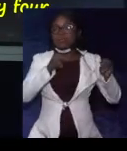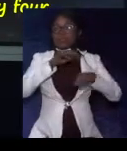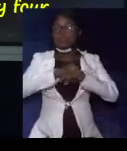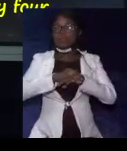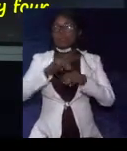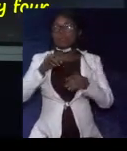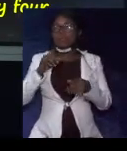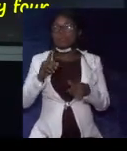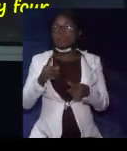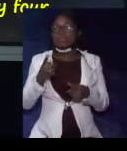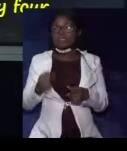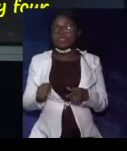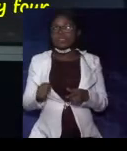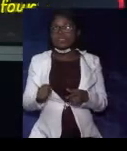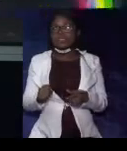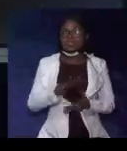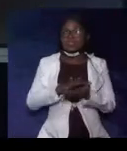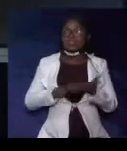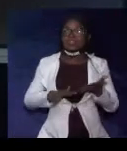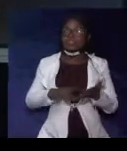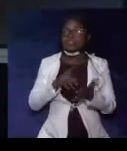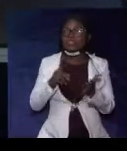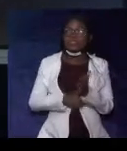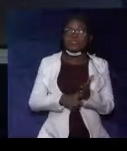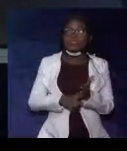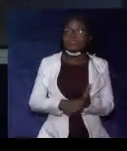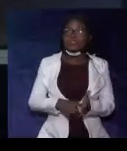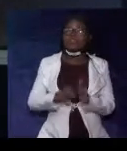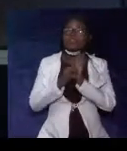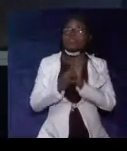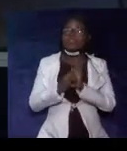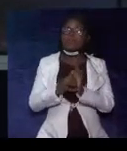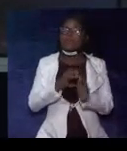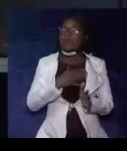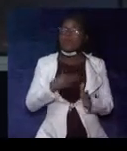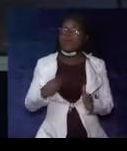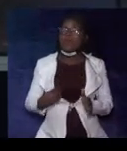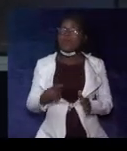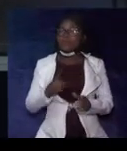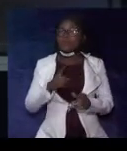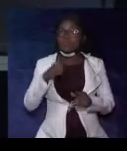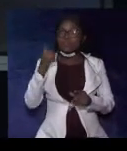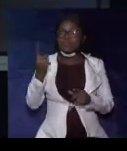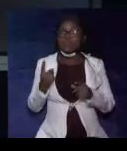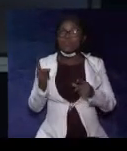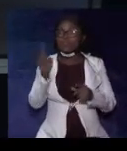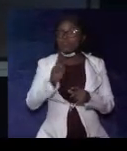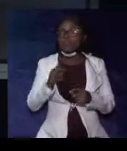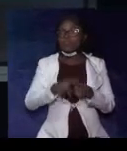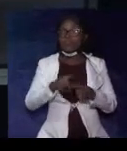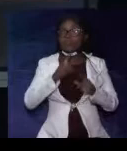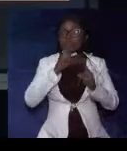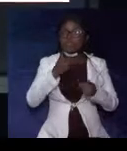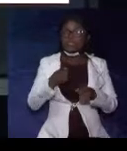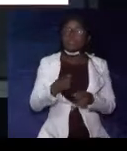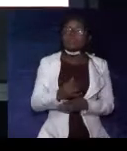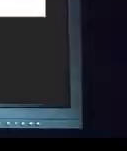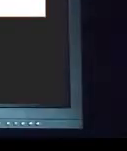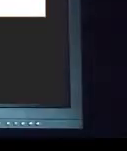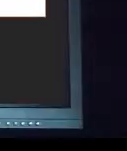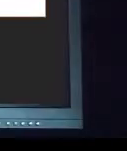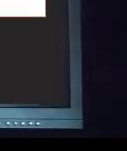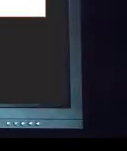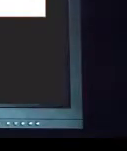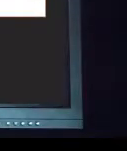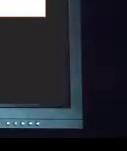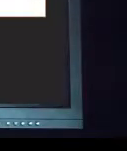the homework. Now, let's move on. Study these samples and you will use the sample to answer the questions in the next slide.